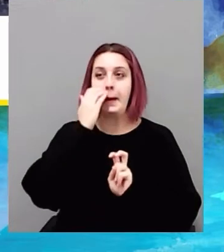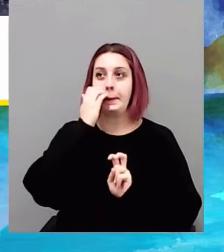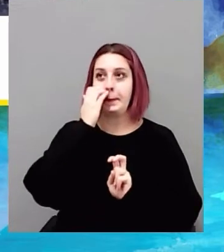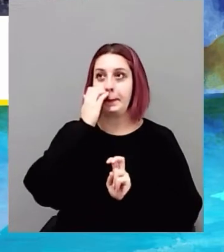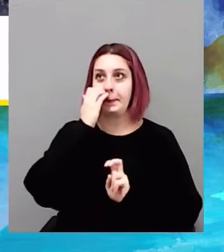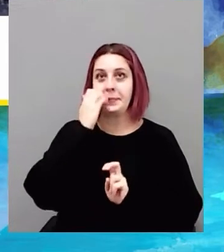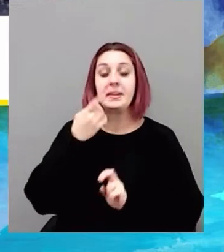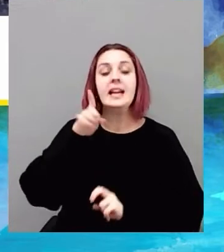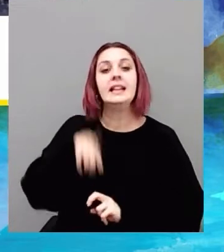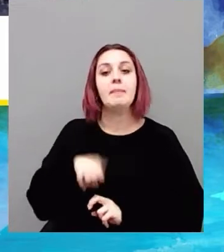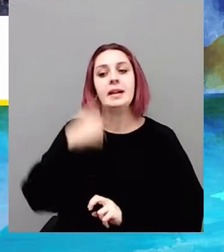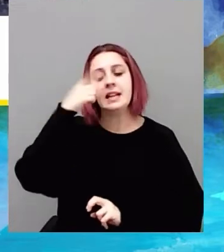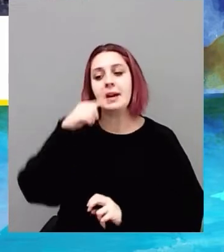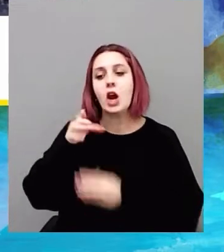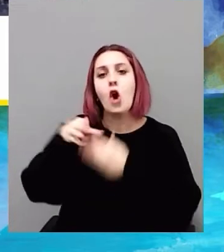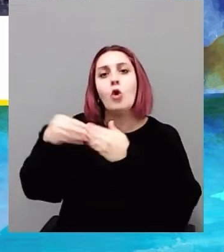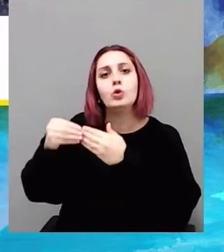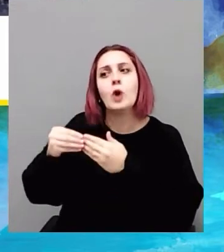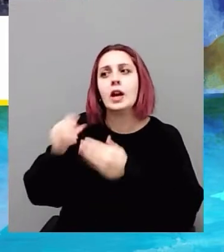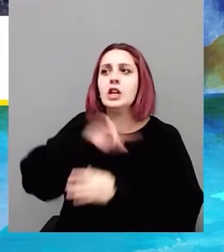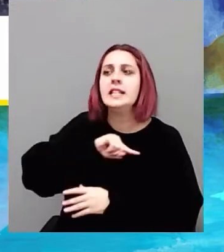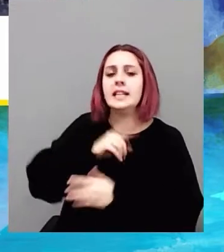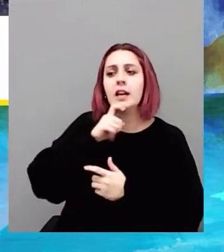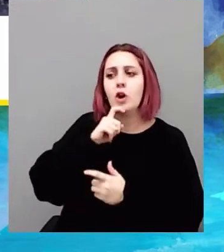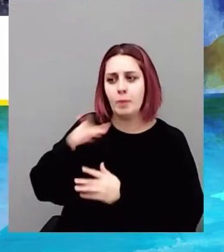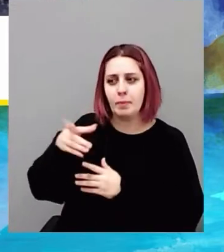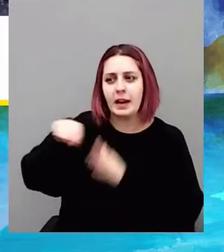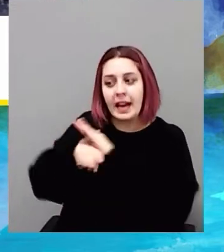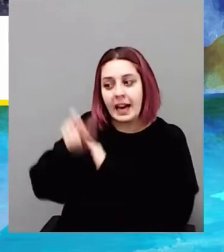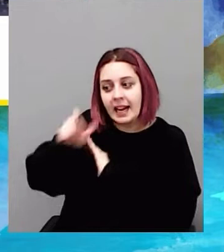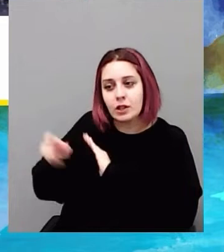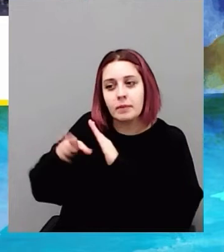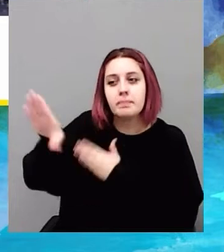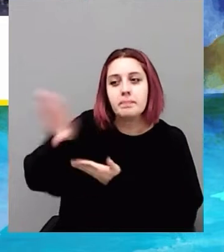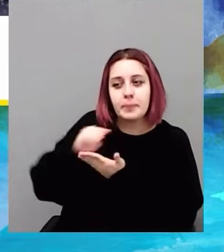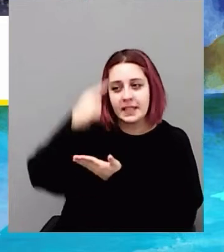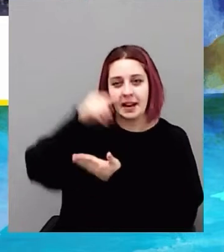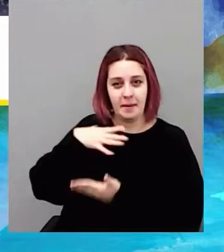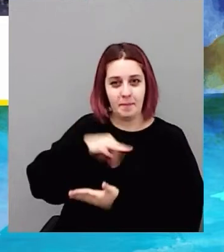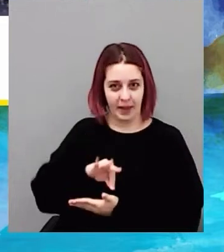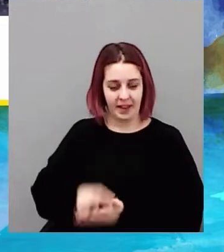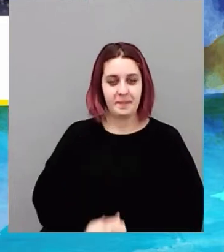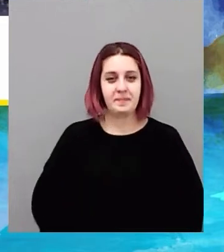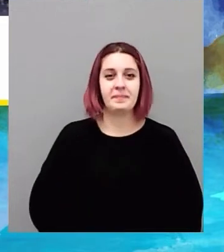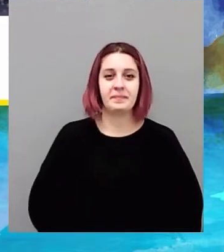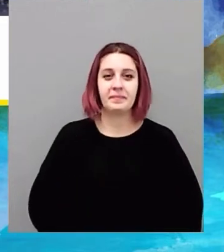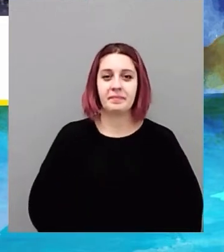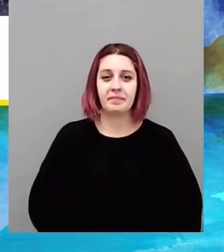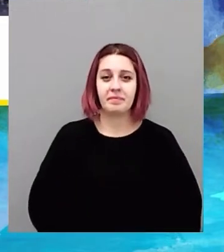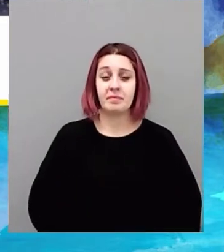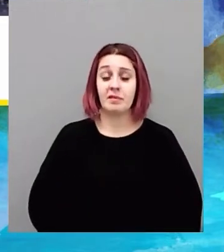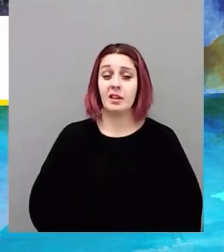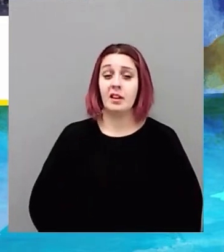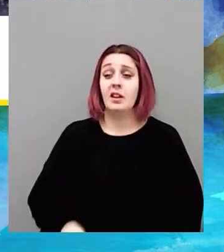give your feedback, your feeling about the place. And it's really important to have the place to improve itself. And for